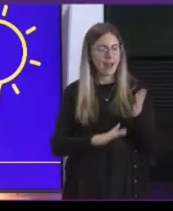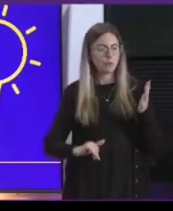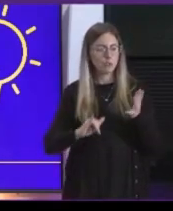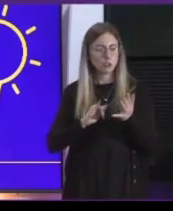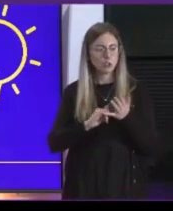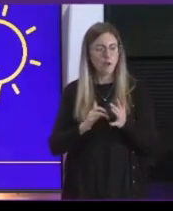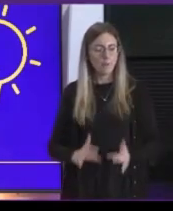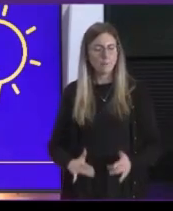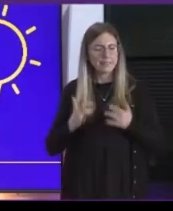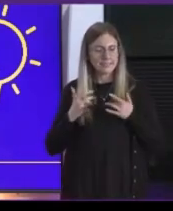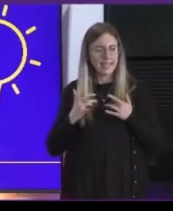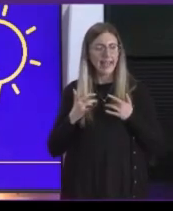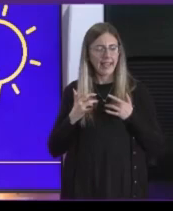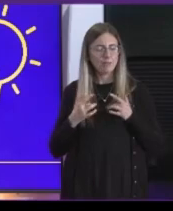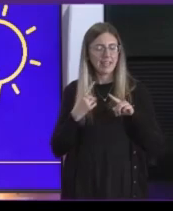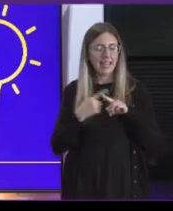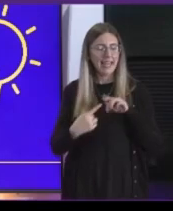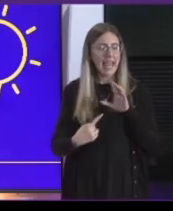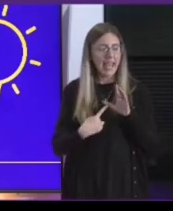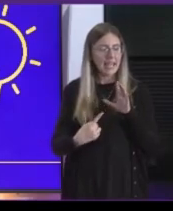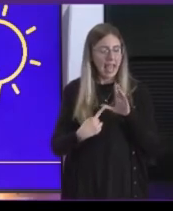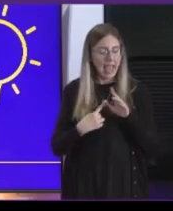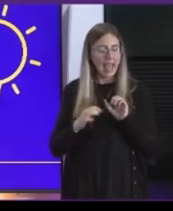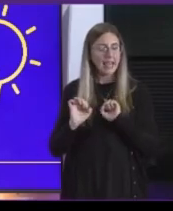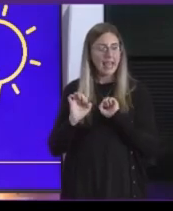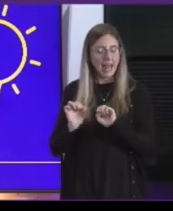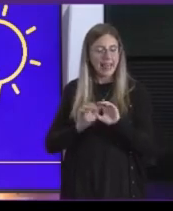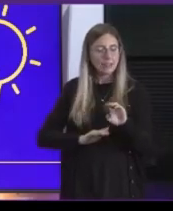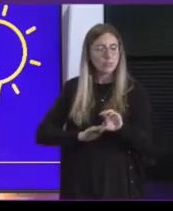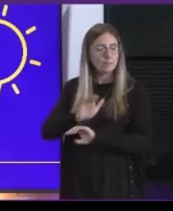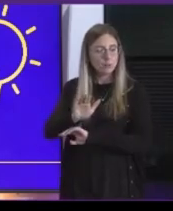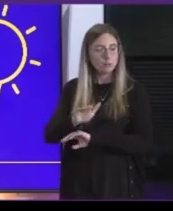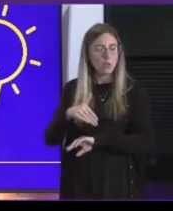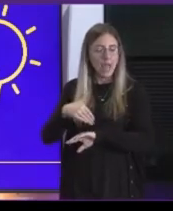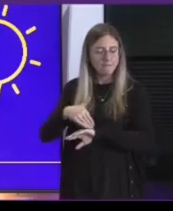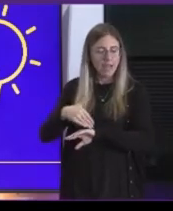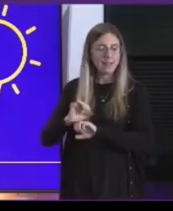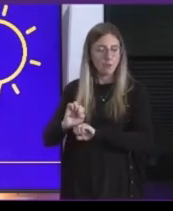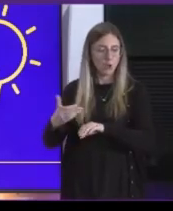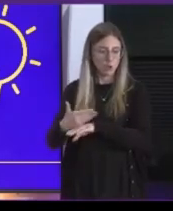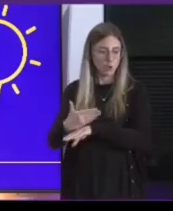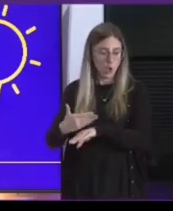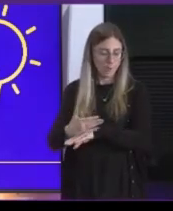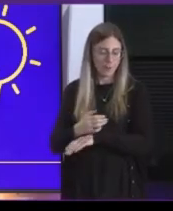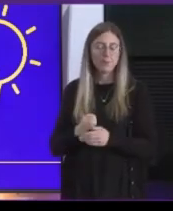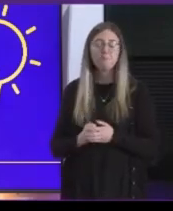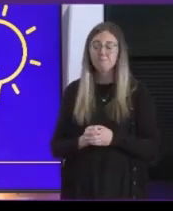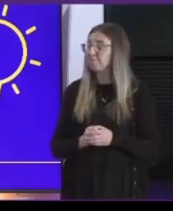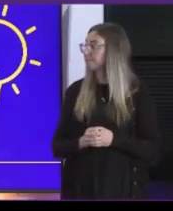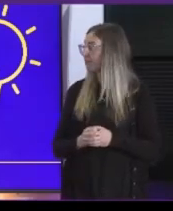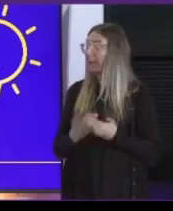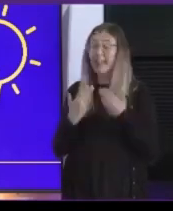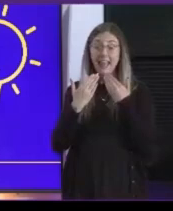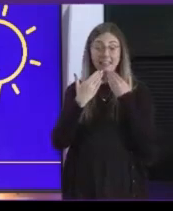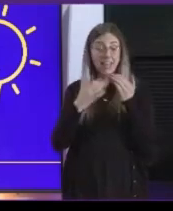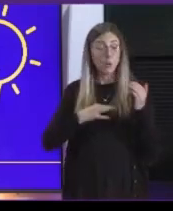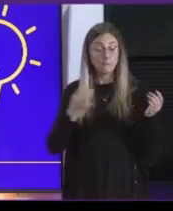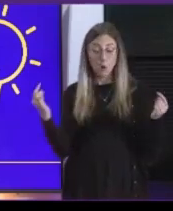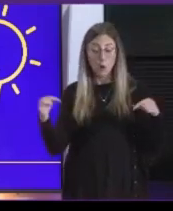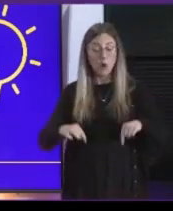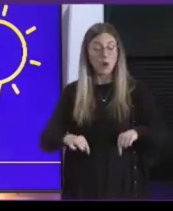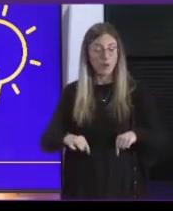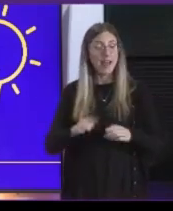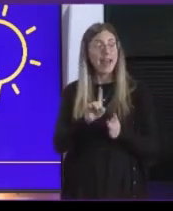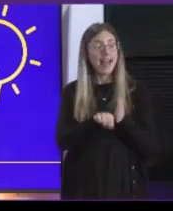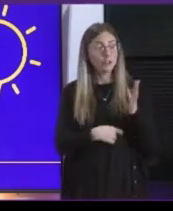perceives the EAA and its future impact on your work? Sure. Well, thank you for having me.